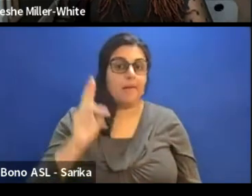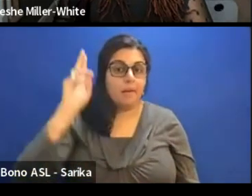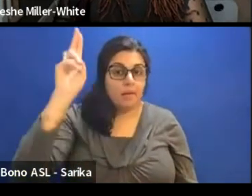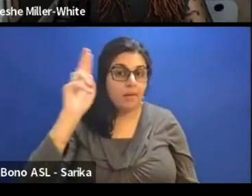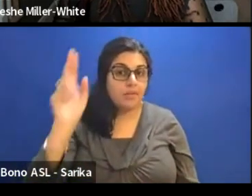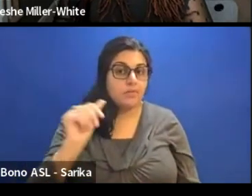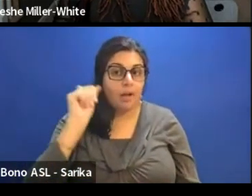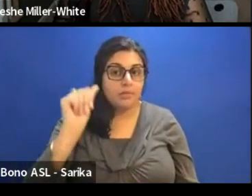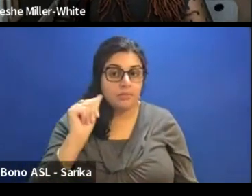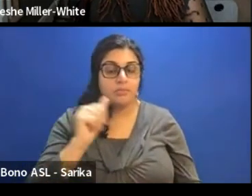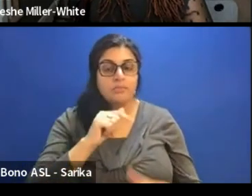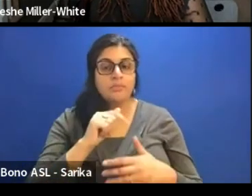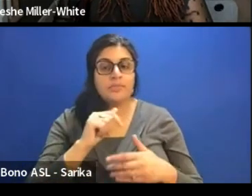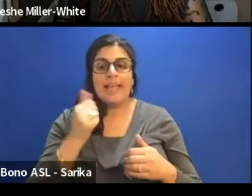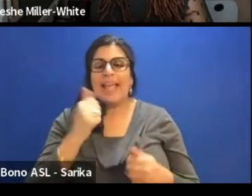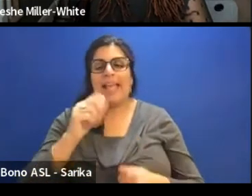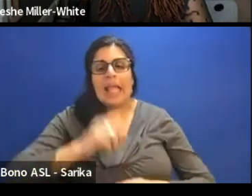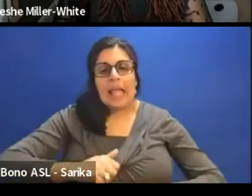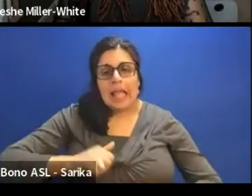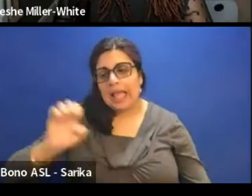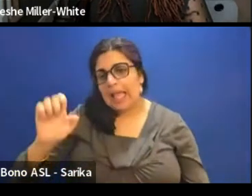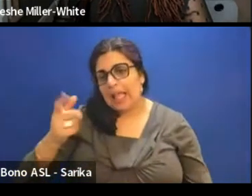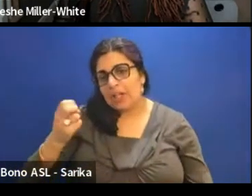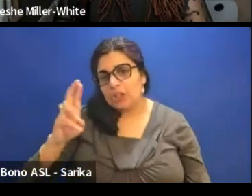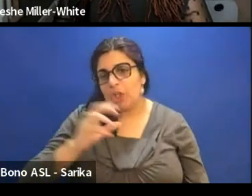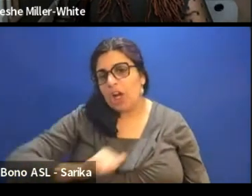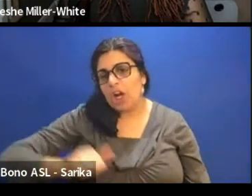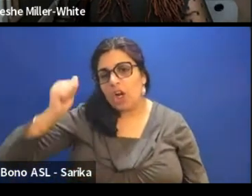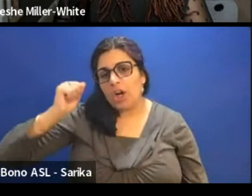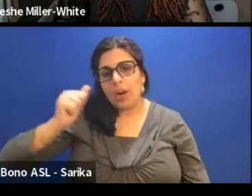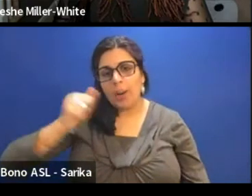any elder member of their family, especially